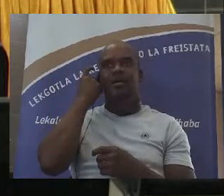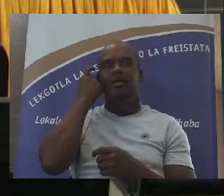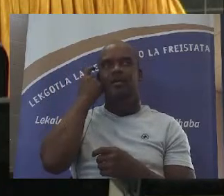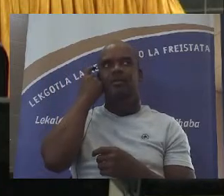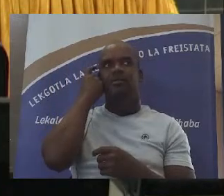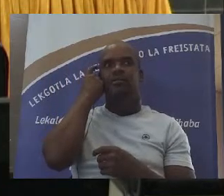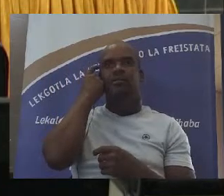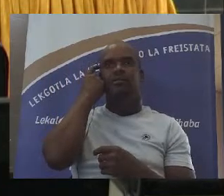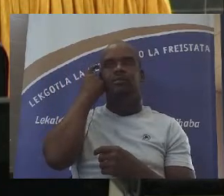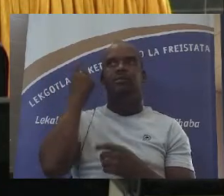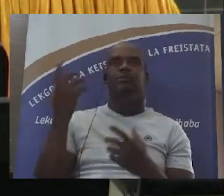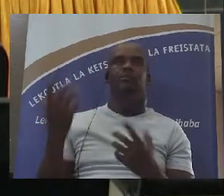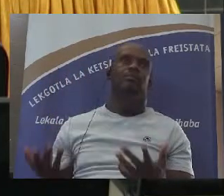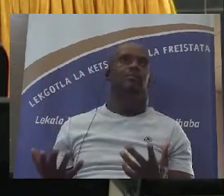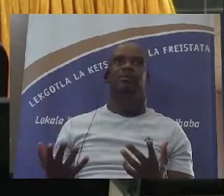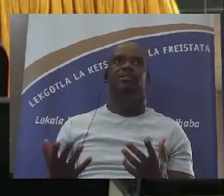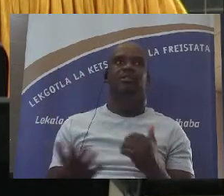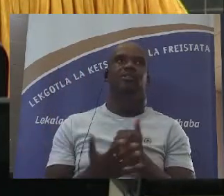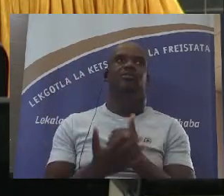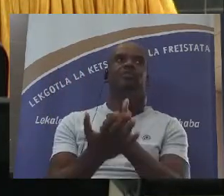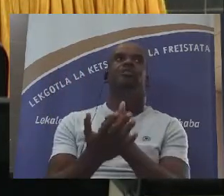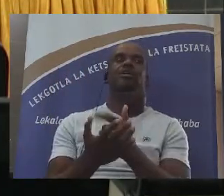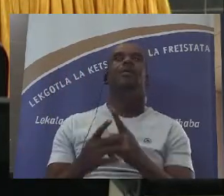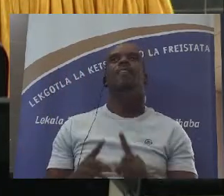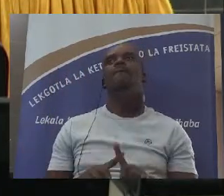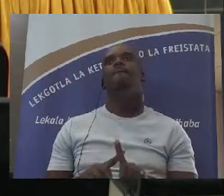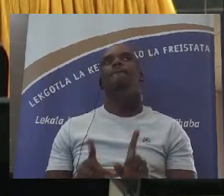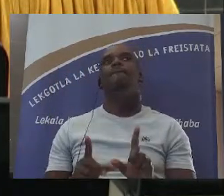that do not understand English. But